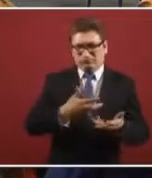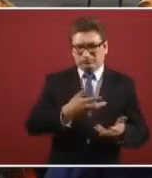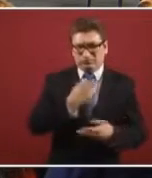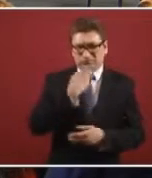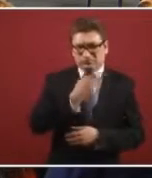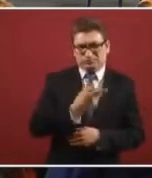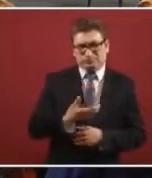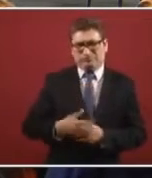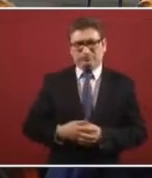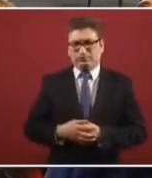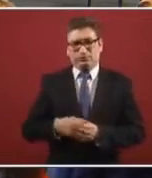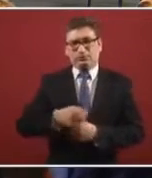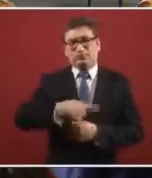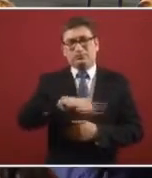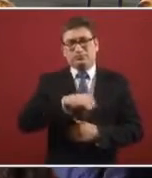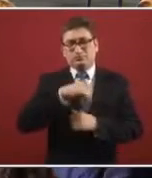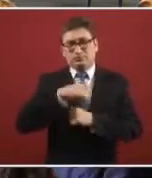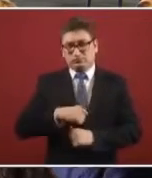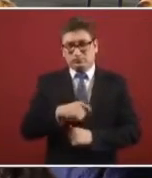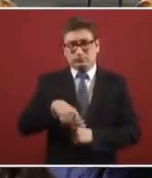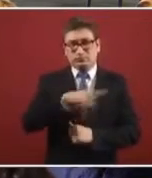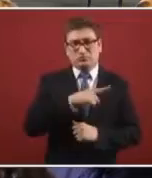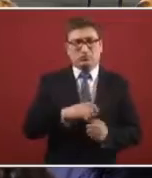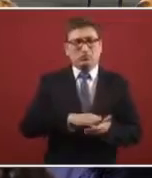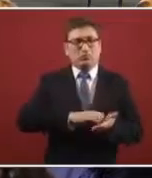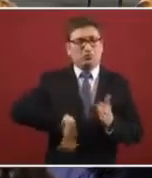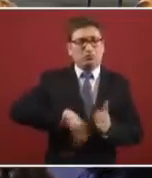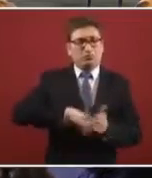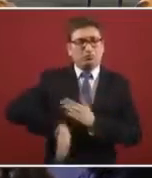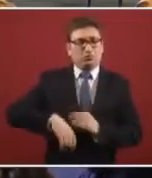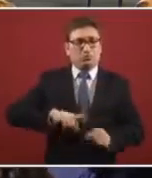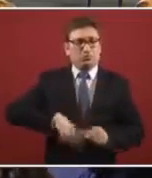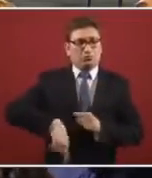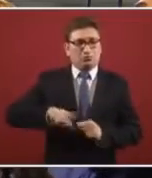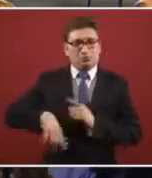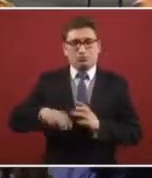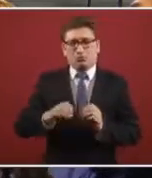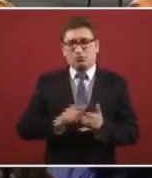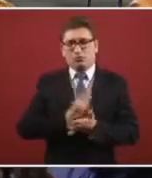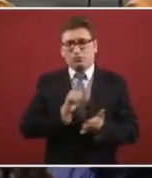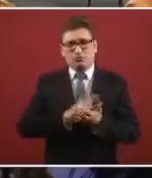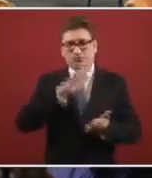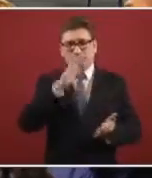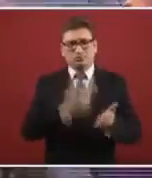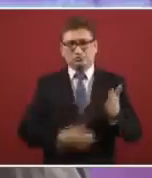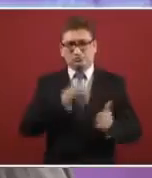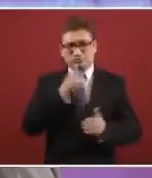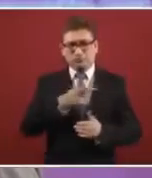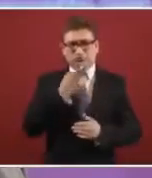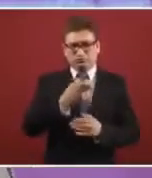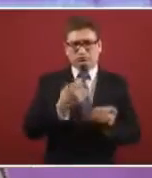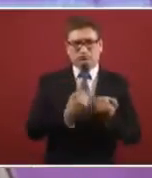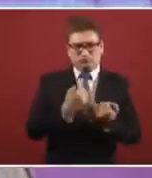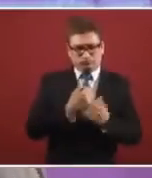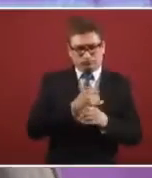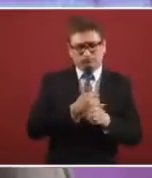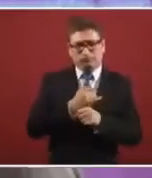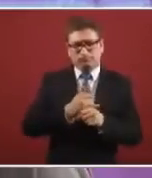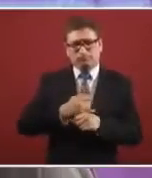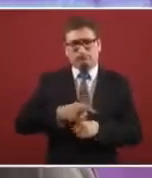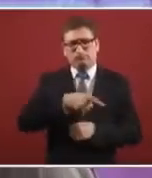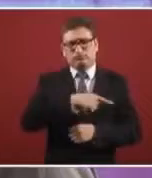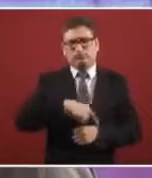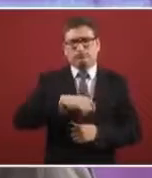let de go of the aquellas autoridades responsibility que of ignoran those la omisión authorities o en and prácticas omission ilegales and illegal que, como se ha practices acreditado a that nivel